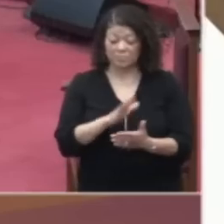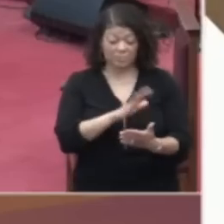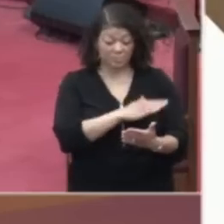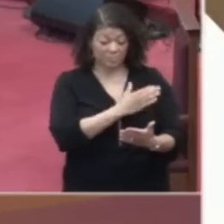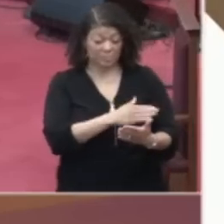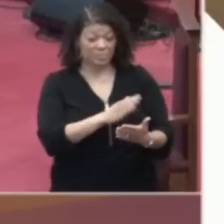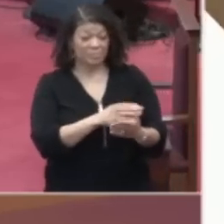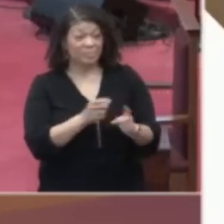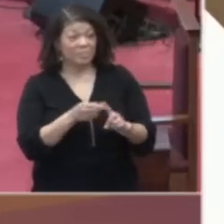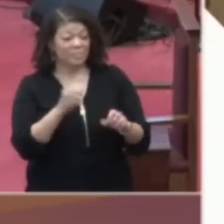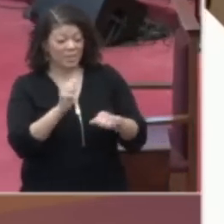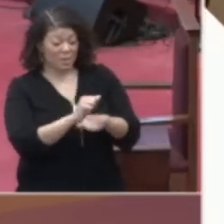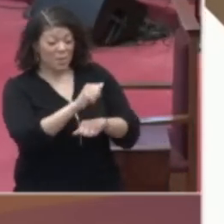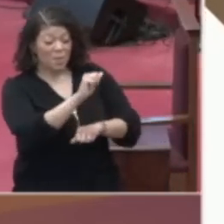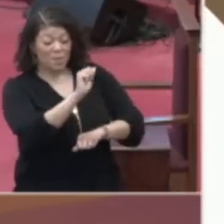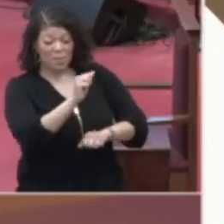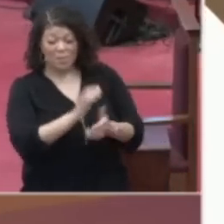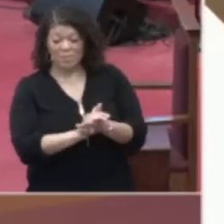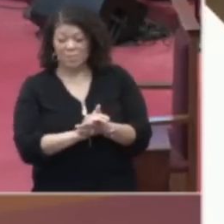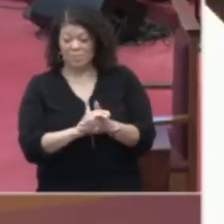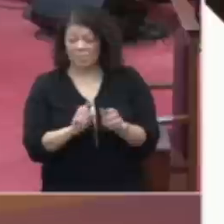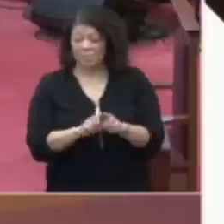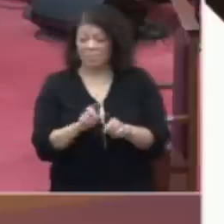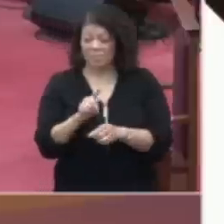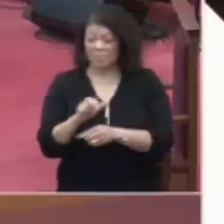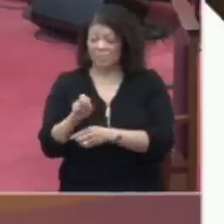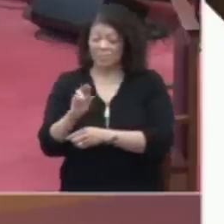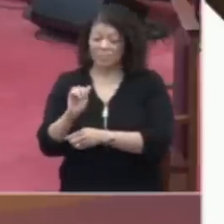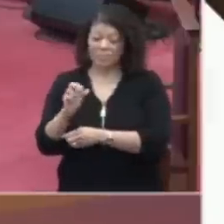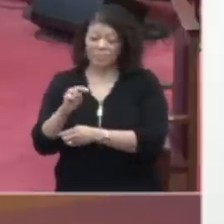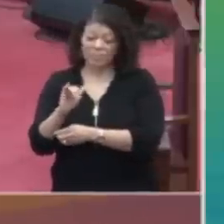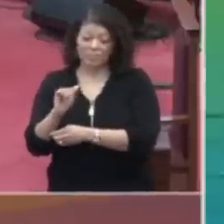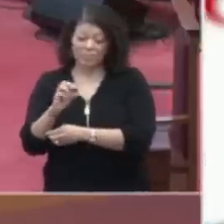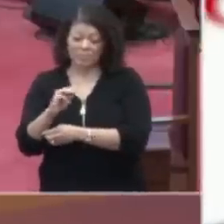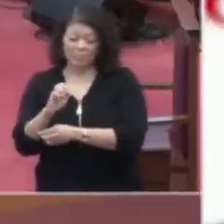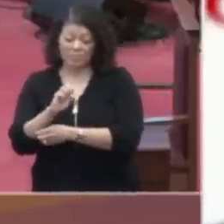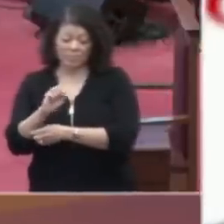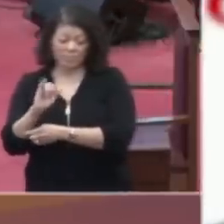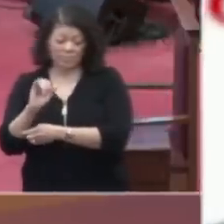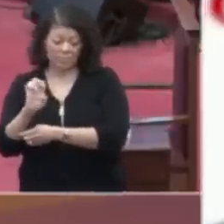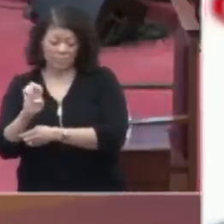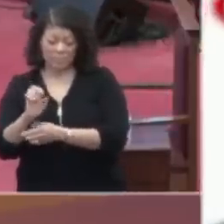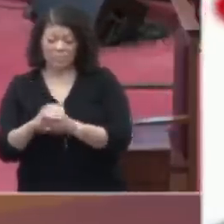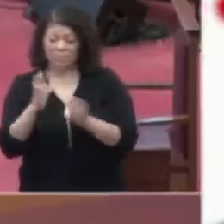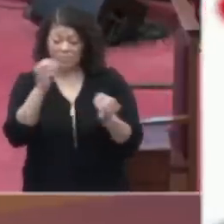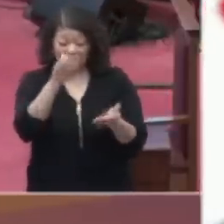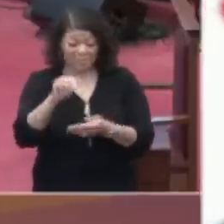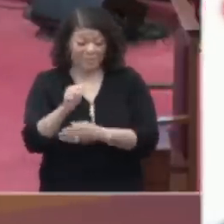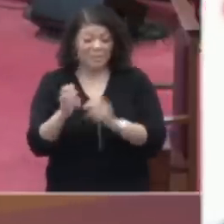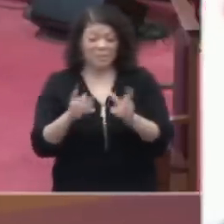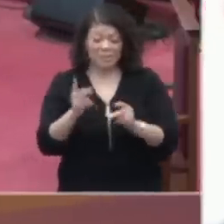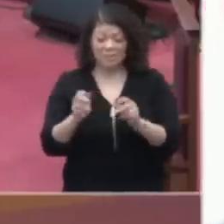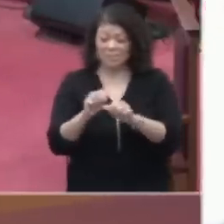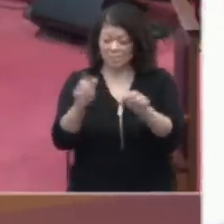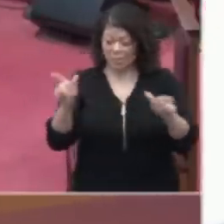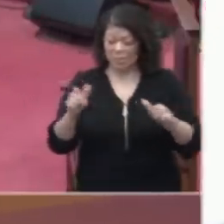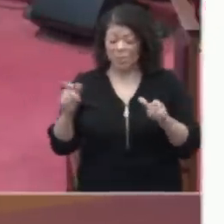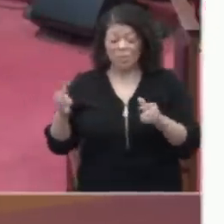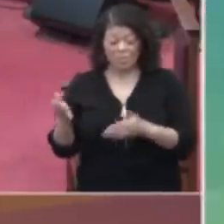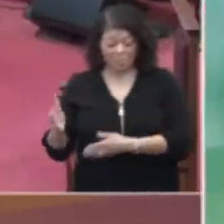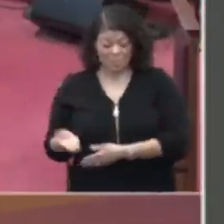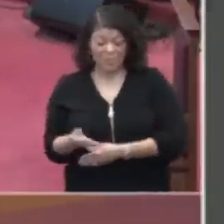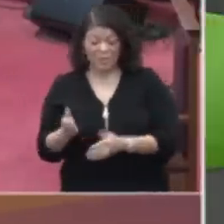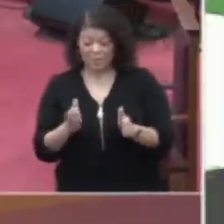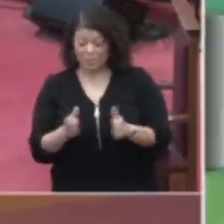L. Massey and Mount Ararat's praise team and band. Spread the word. All are welcome. Plan to